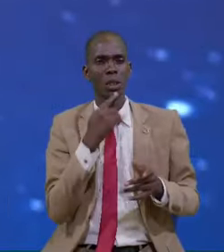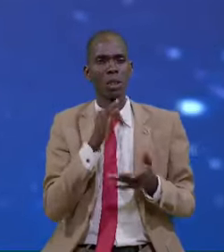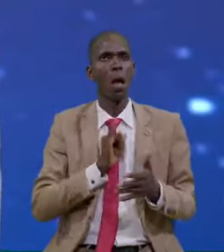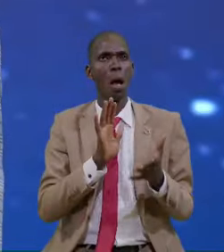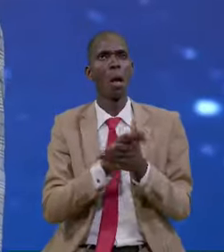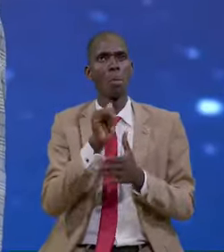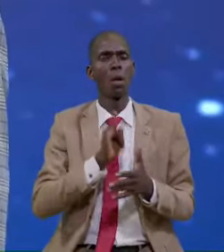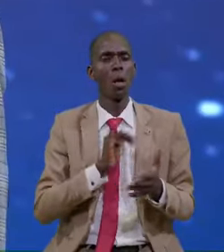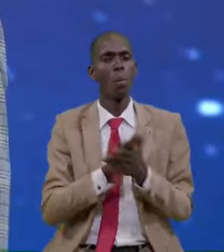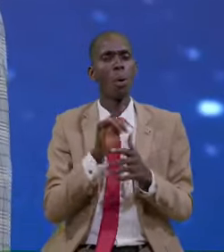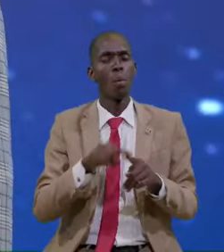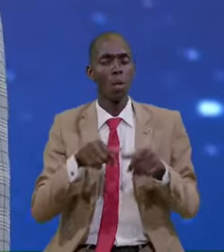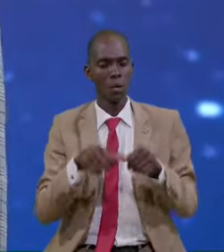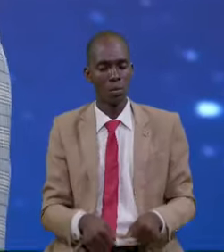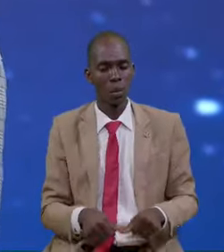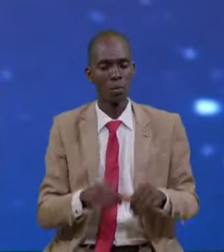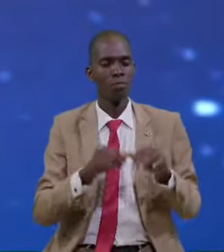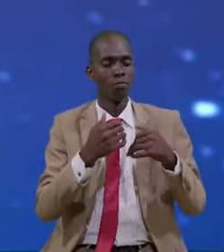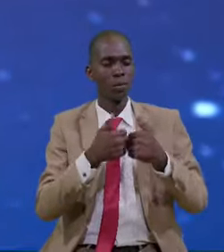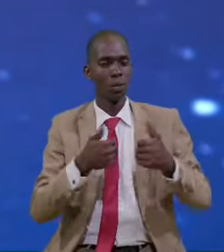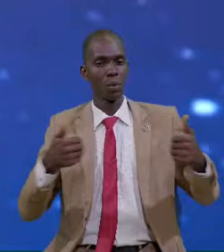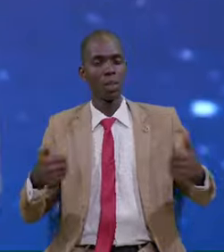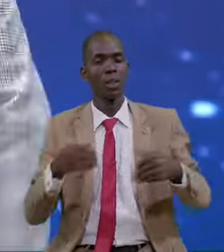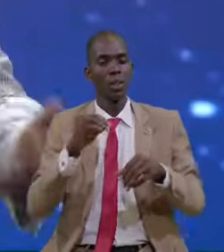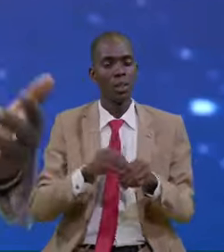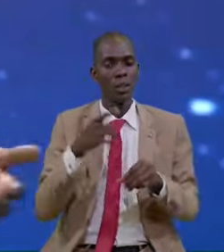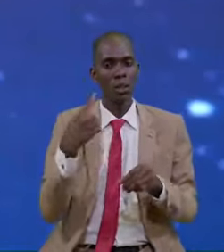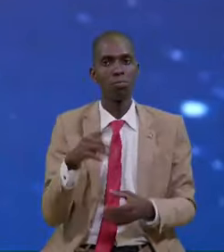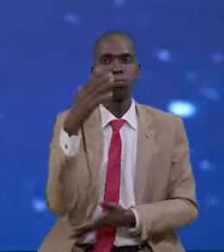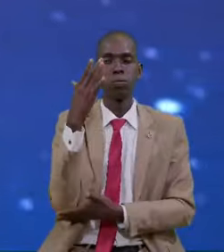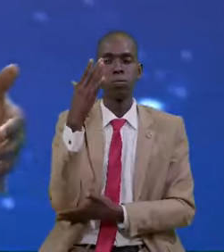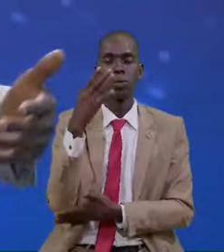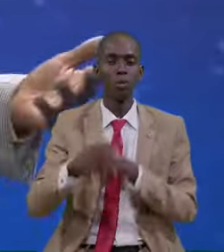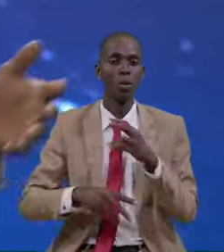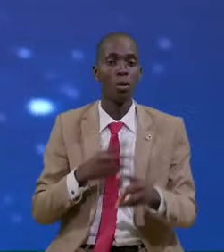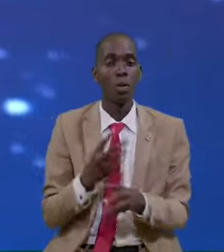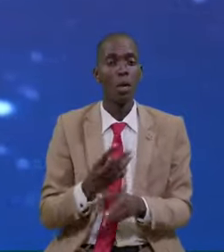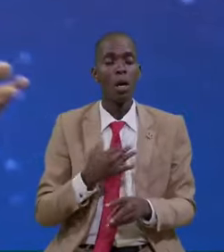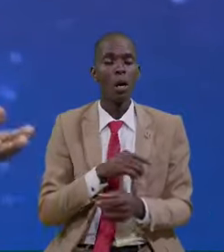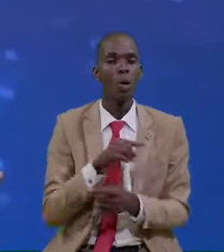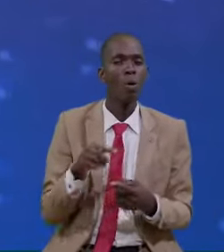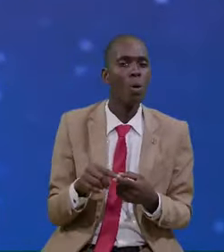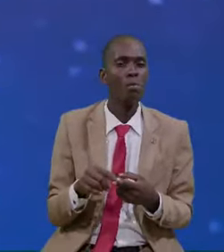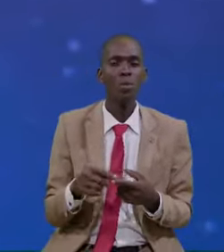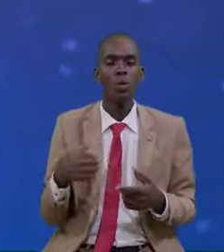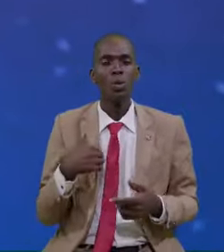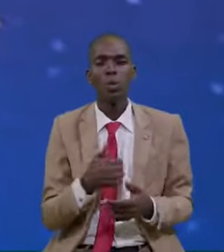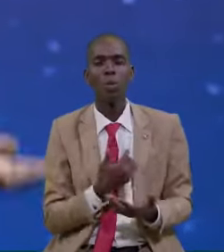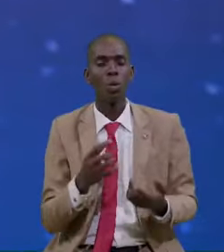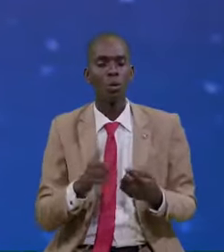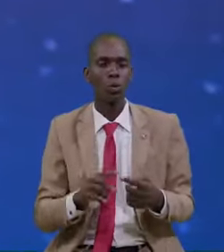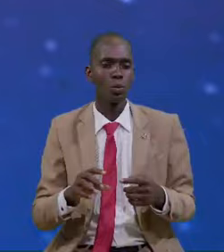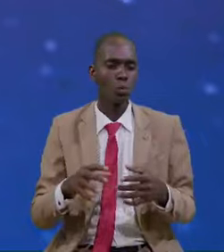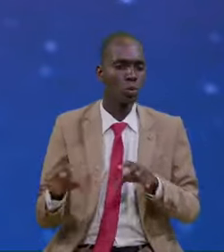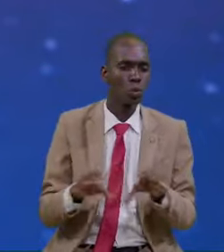they remain isolated in the wilderness of the world. And when, you know, we want to do the follow-up and